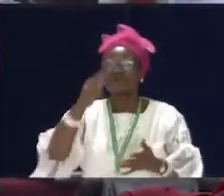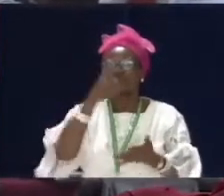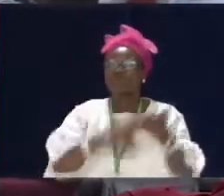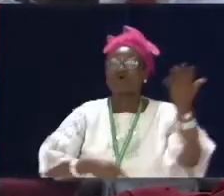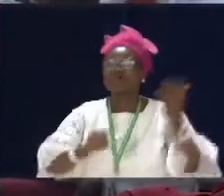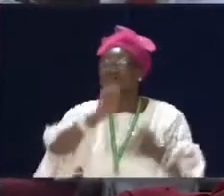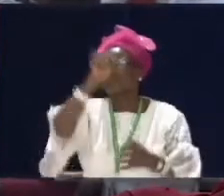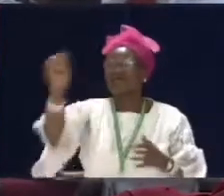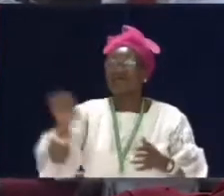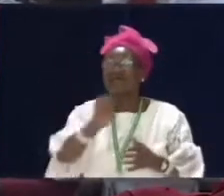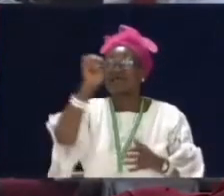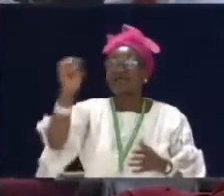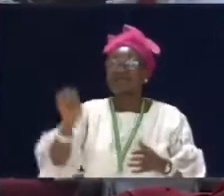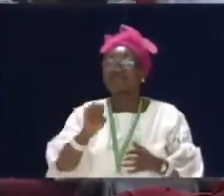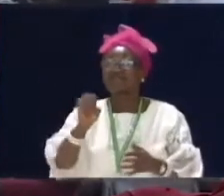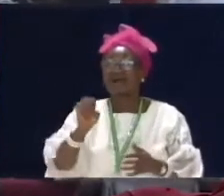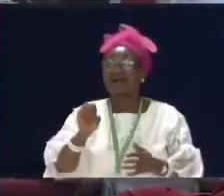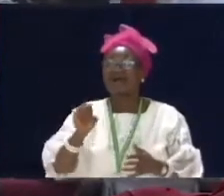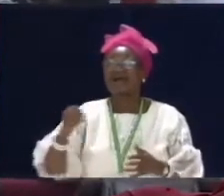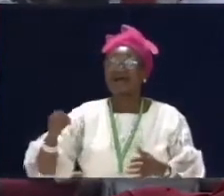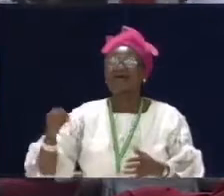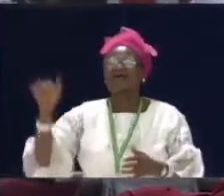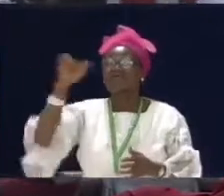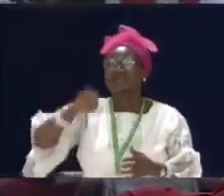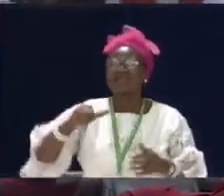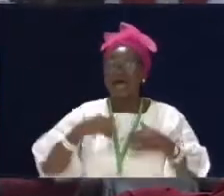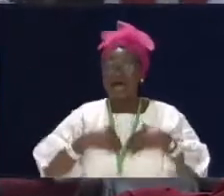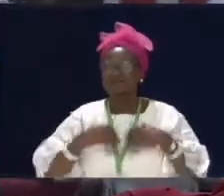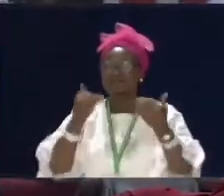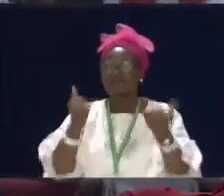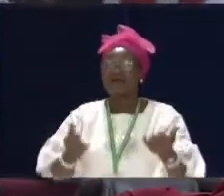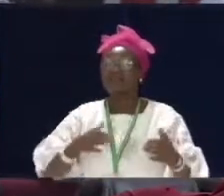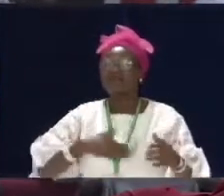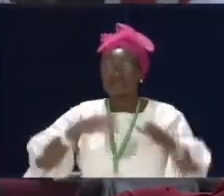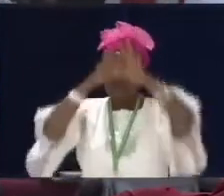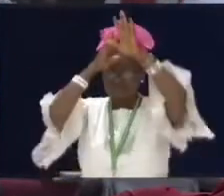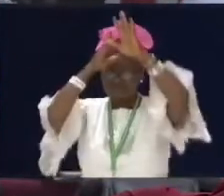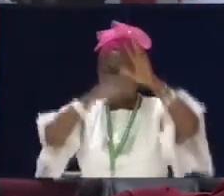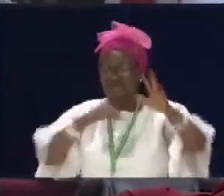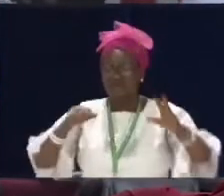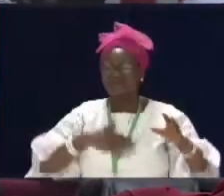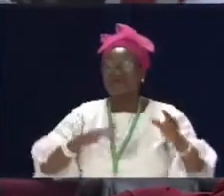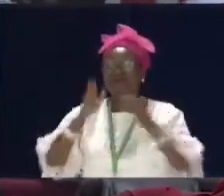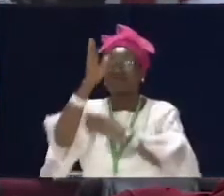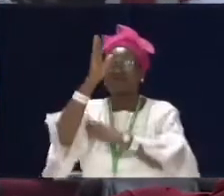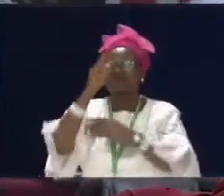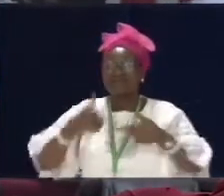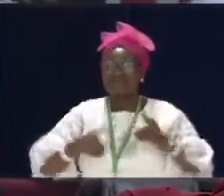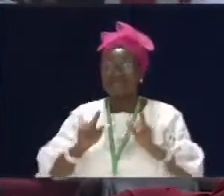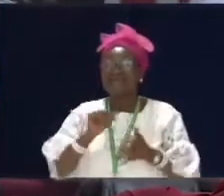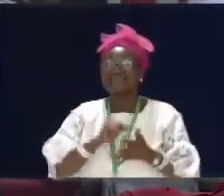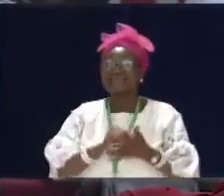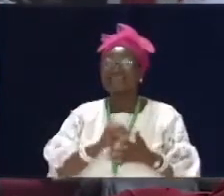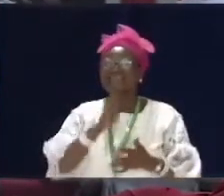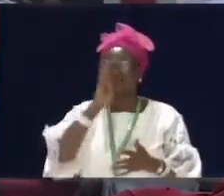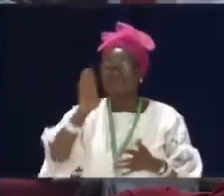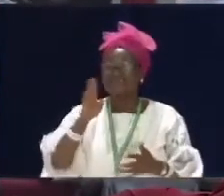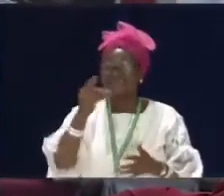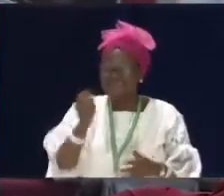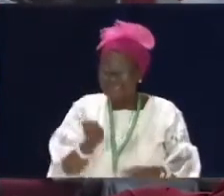Whatever they have now, my Father and my God, let it be the least they will ever have.